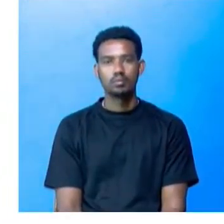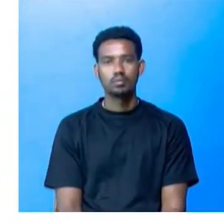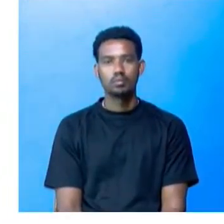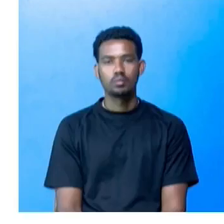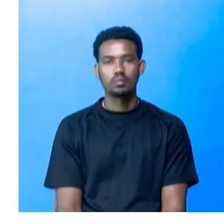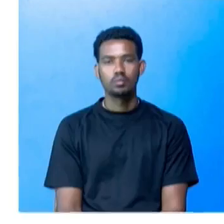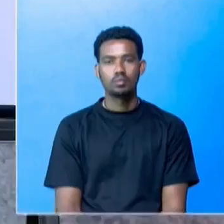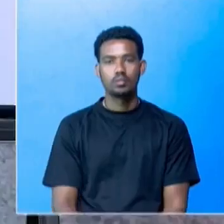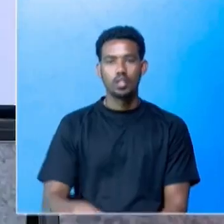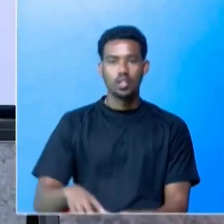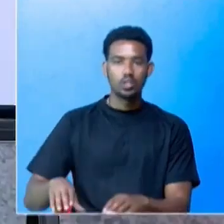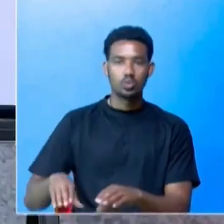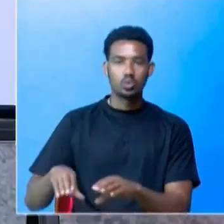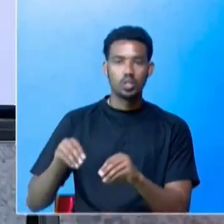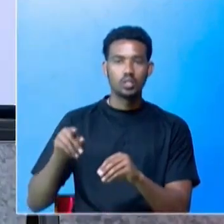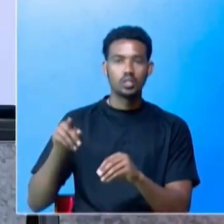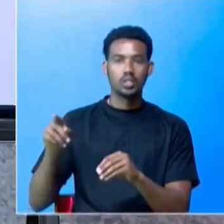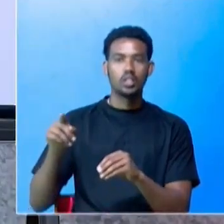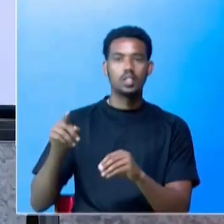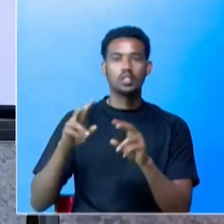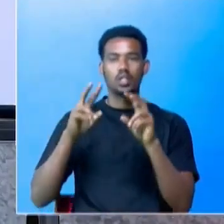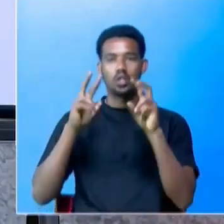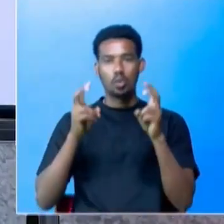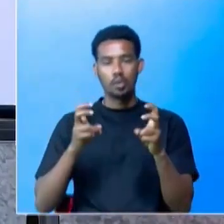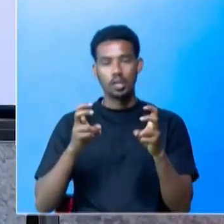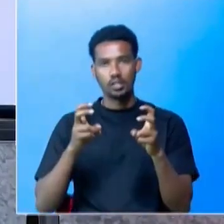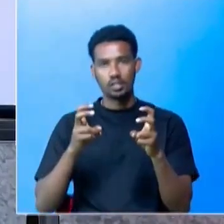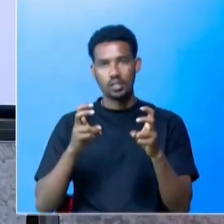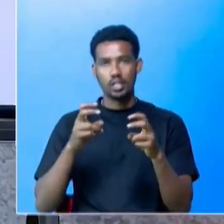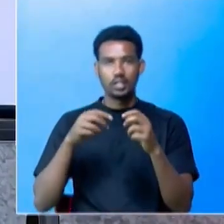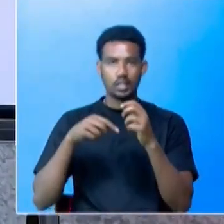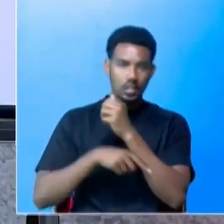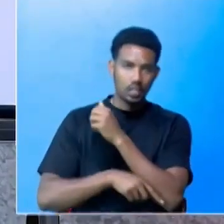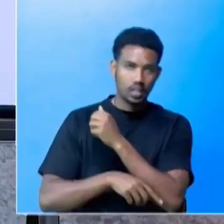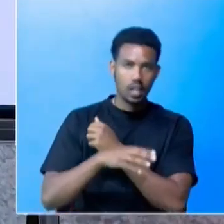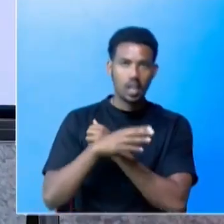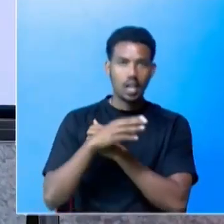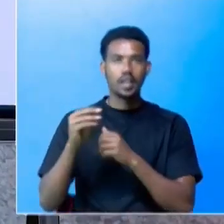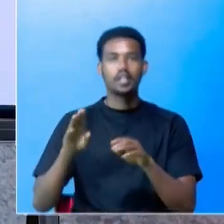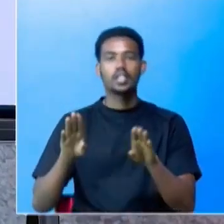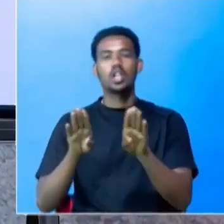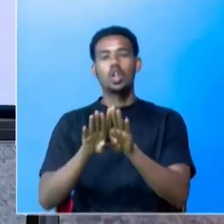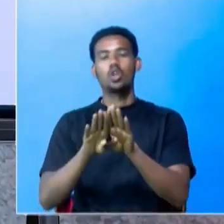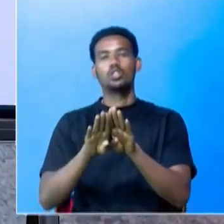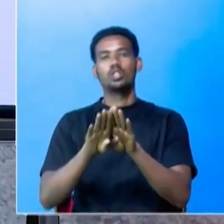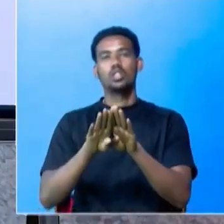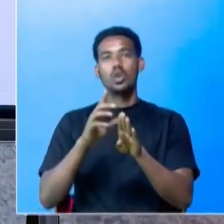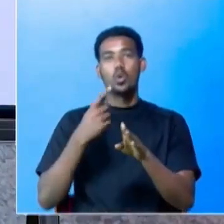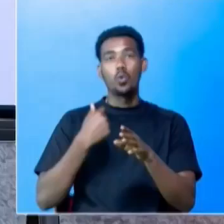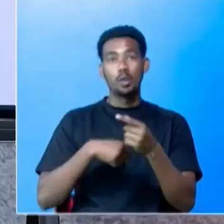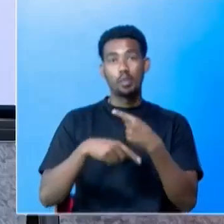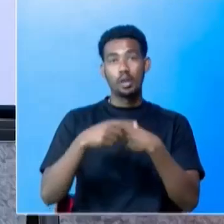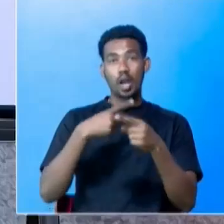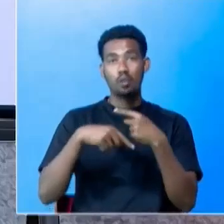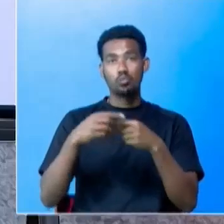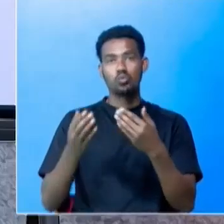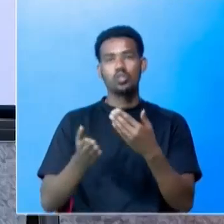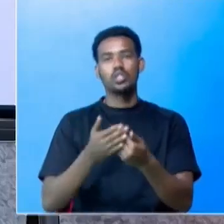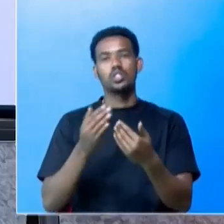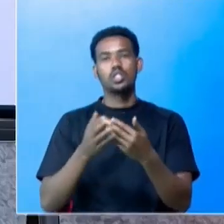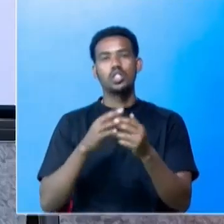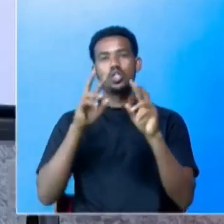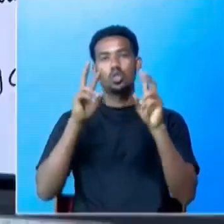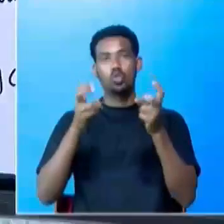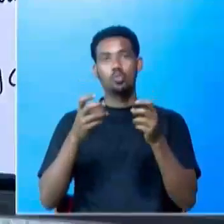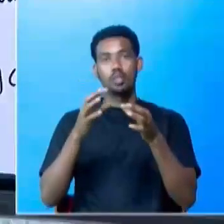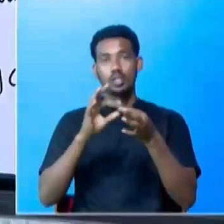So, students, here is the topic, the detail, and the closing. So, when we come to easily topic